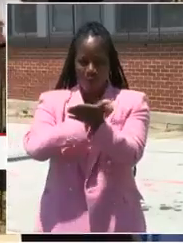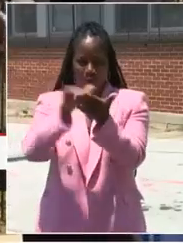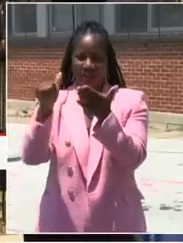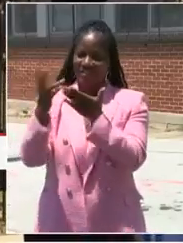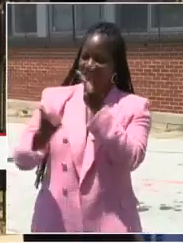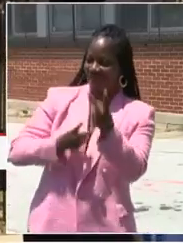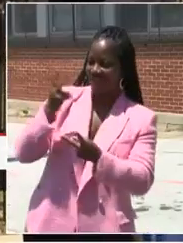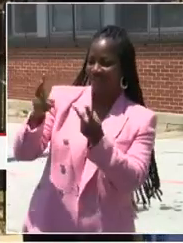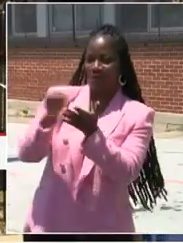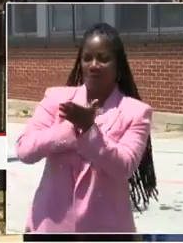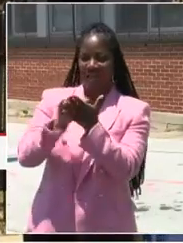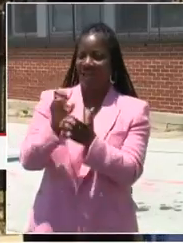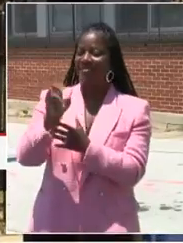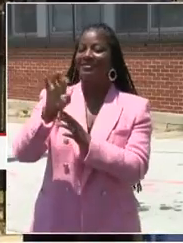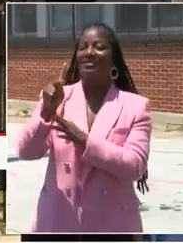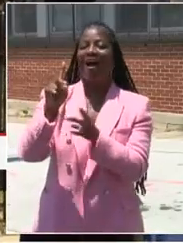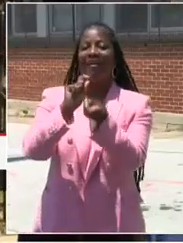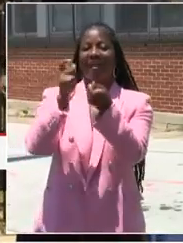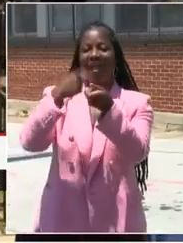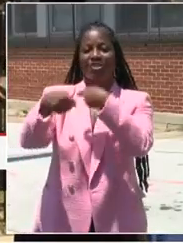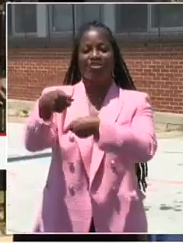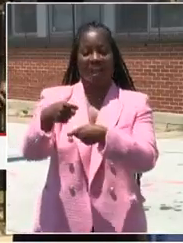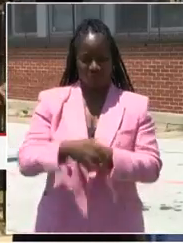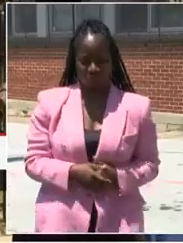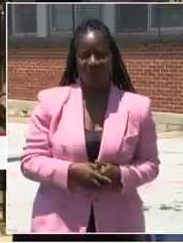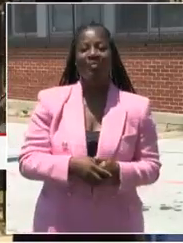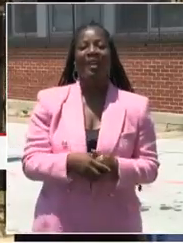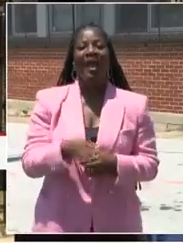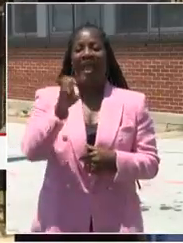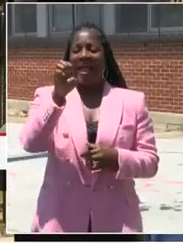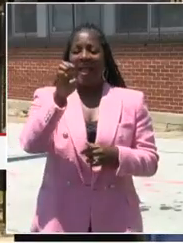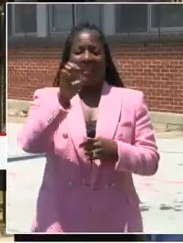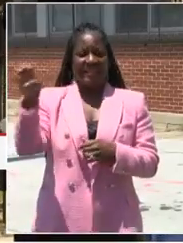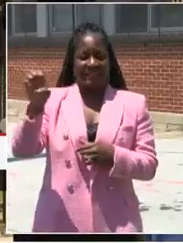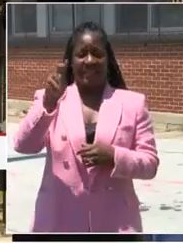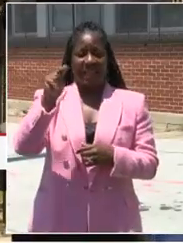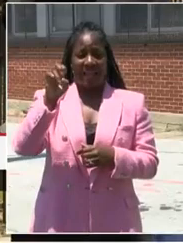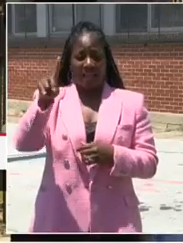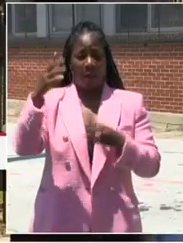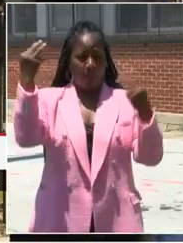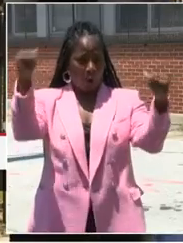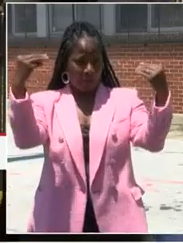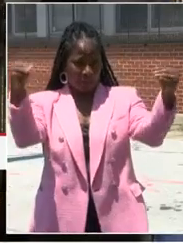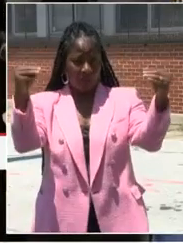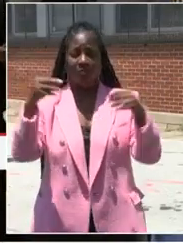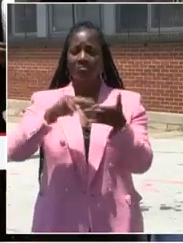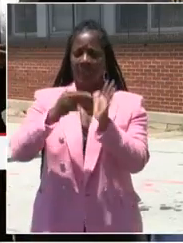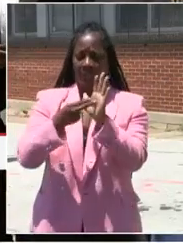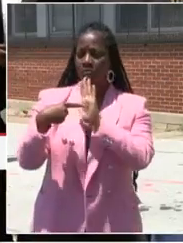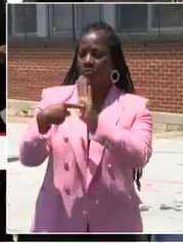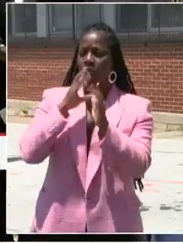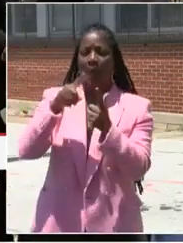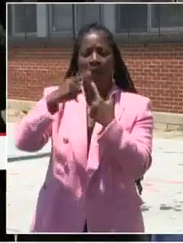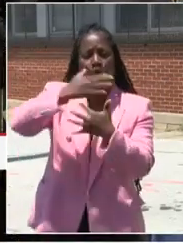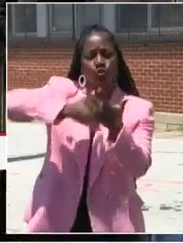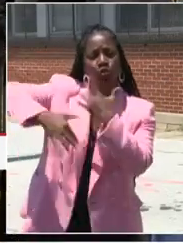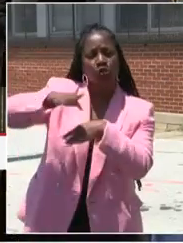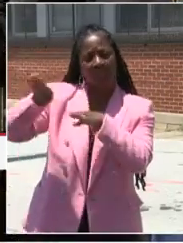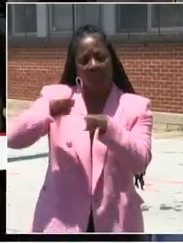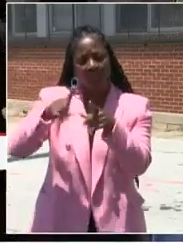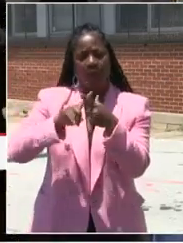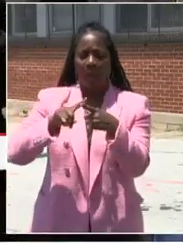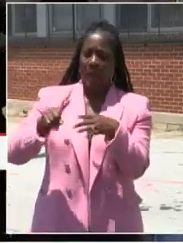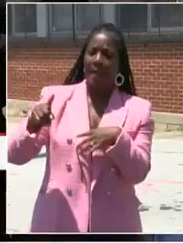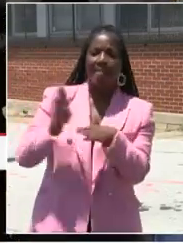York City Stock Exchange. East End Market, for a program that will teach pro-social behaviors and